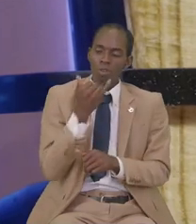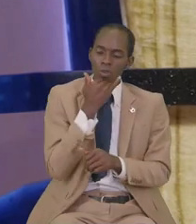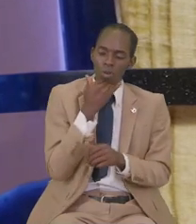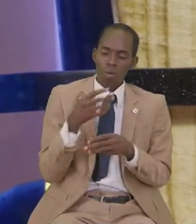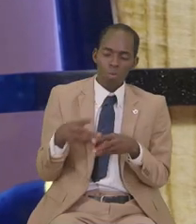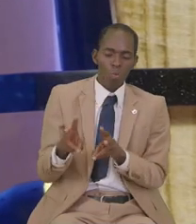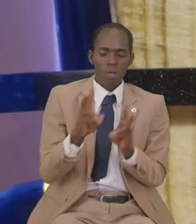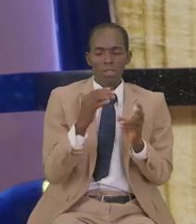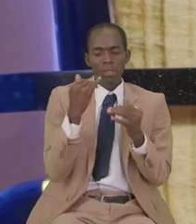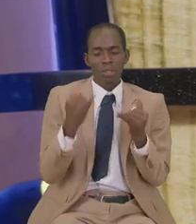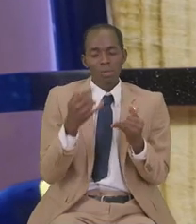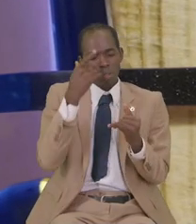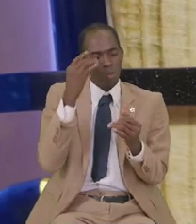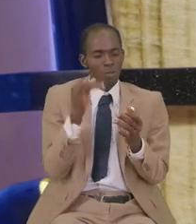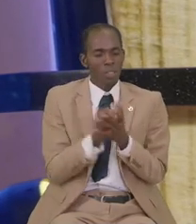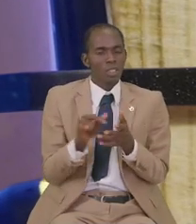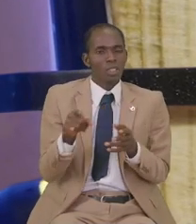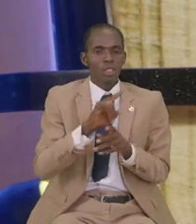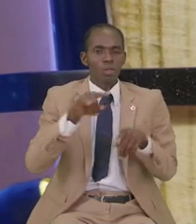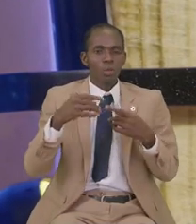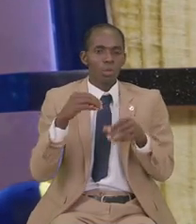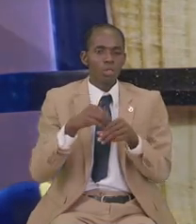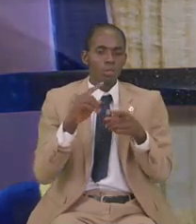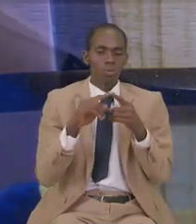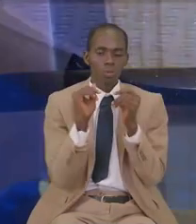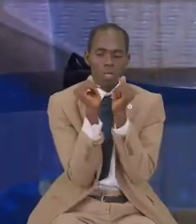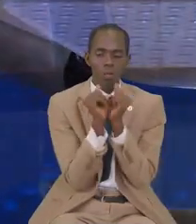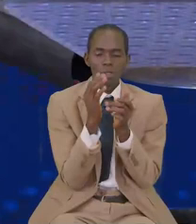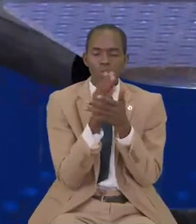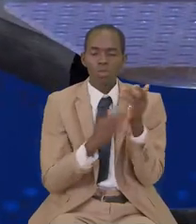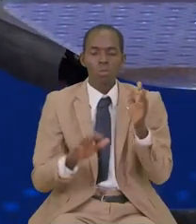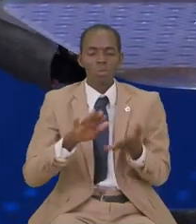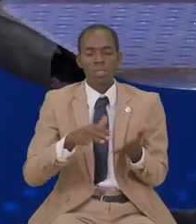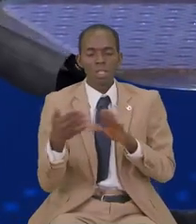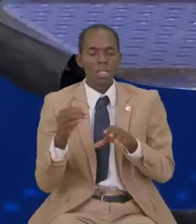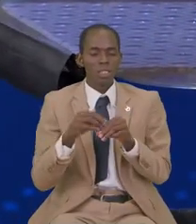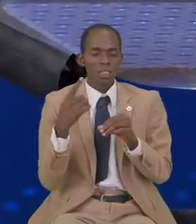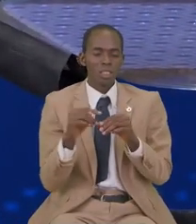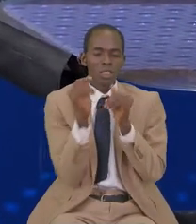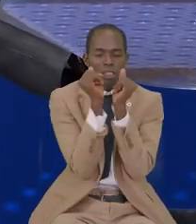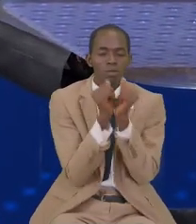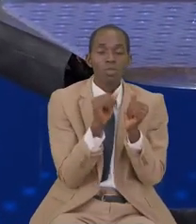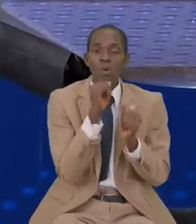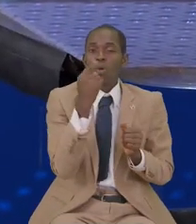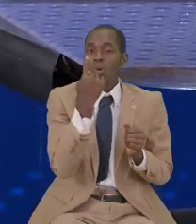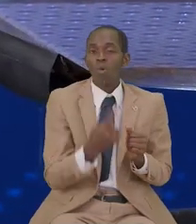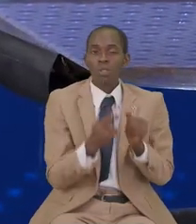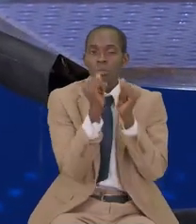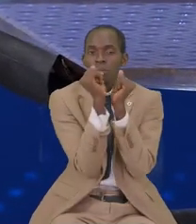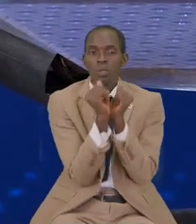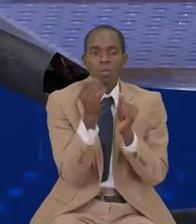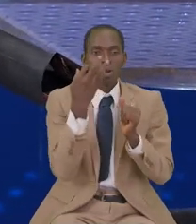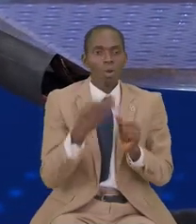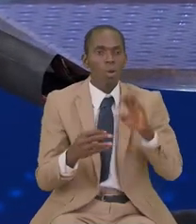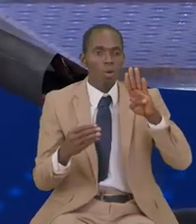of that, they go to captivity, and some of them die in the captivity, not only captivity of Babylon,